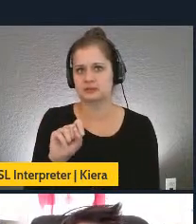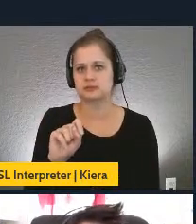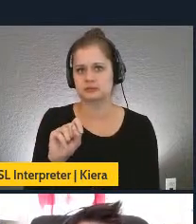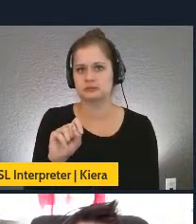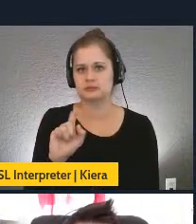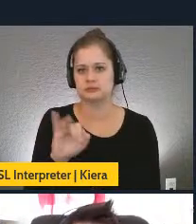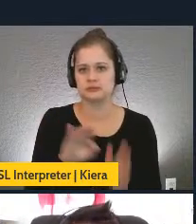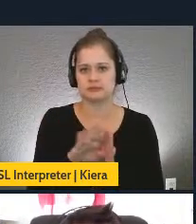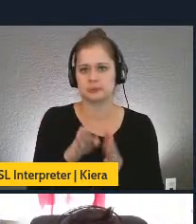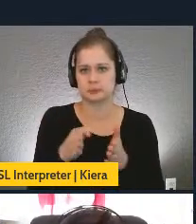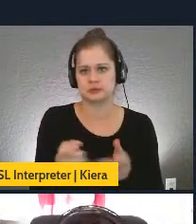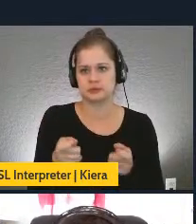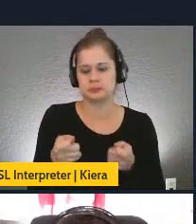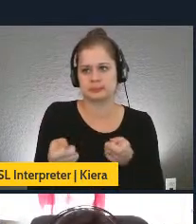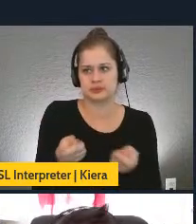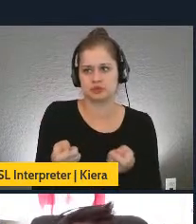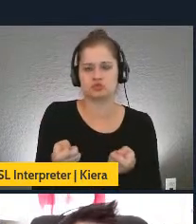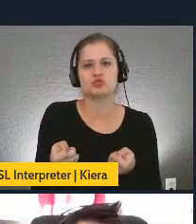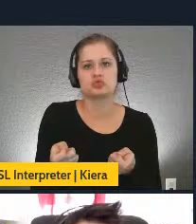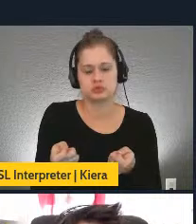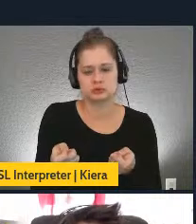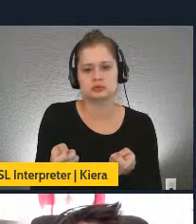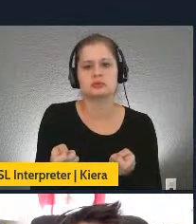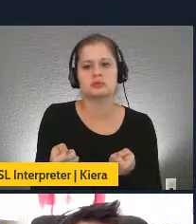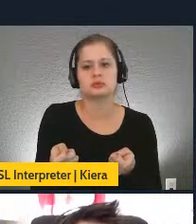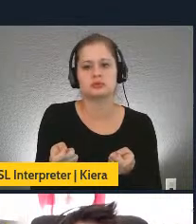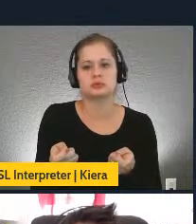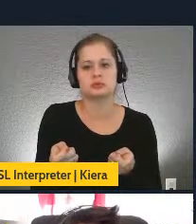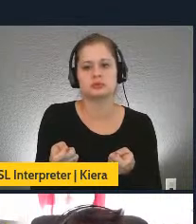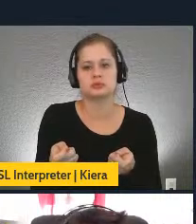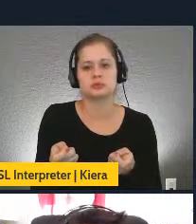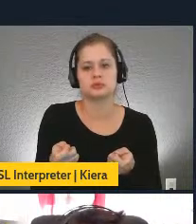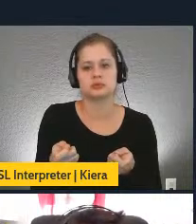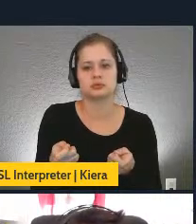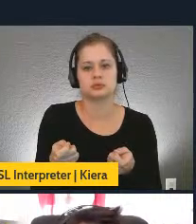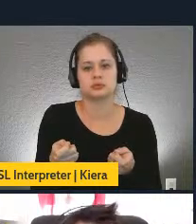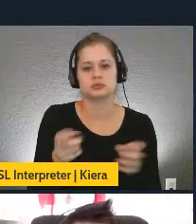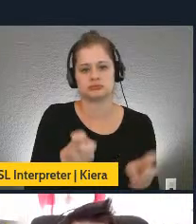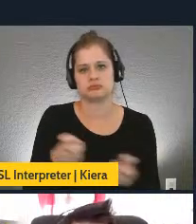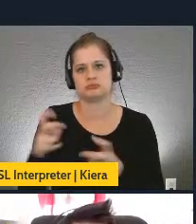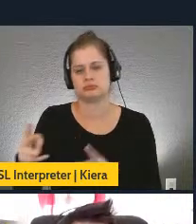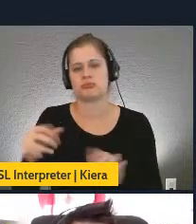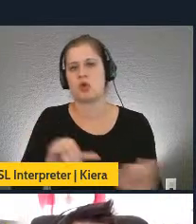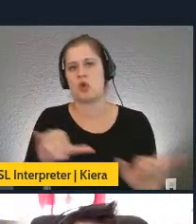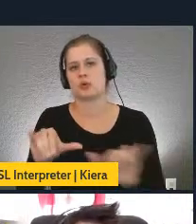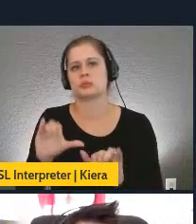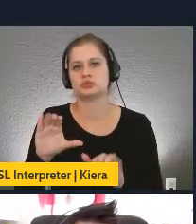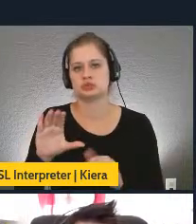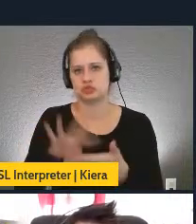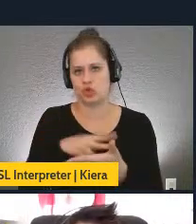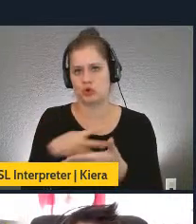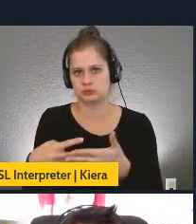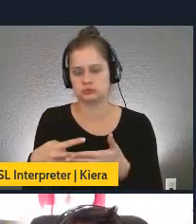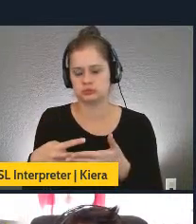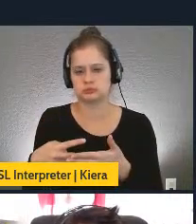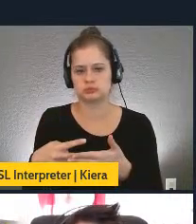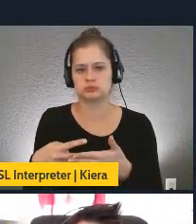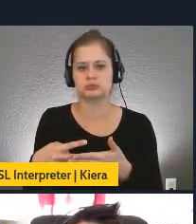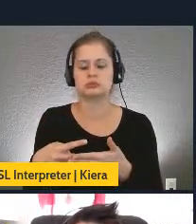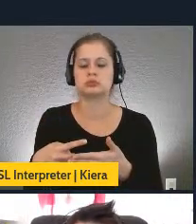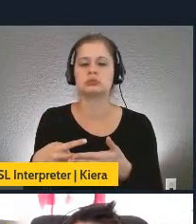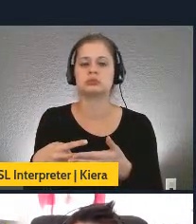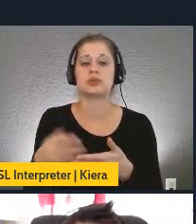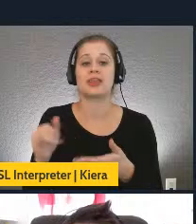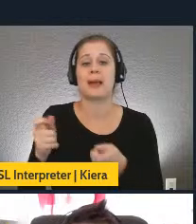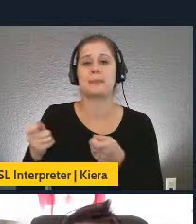to manage and extract it into a common chart. This common chart is managed by the platform team,